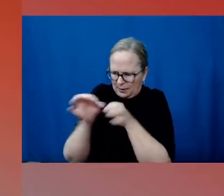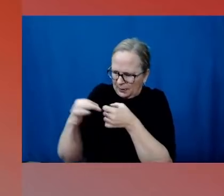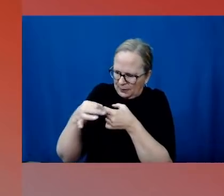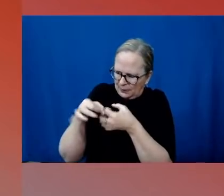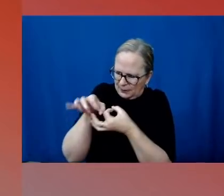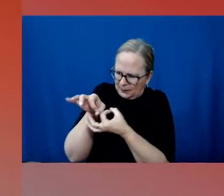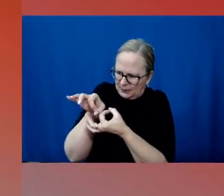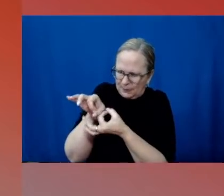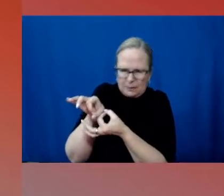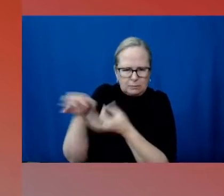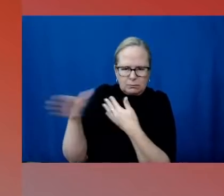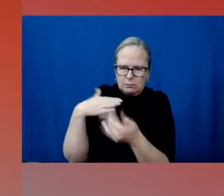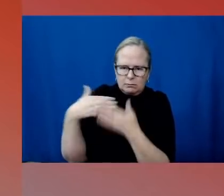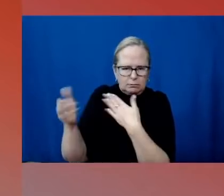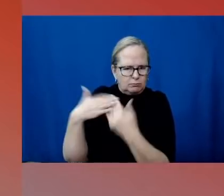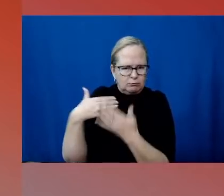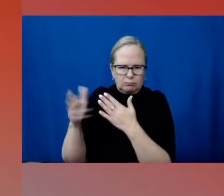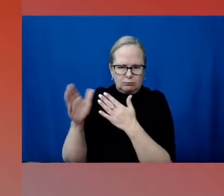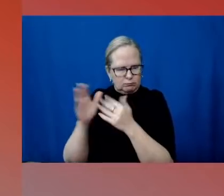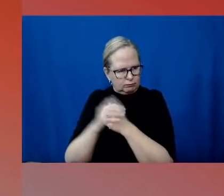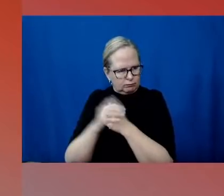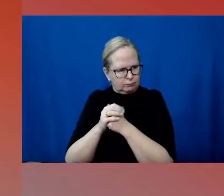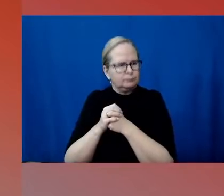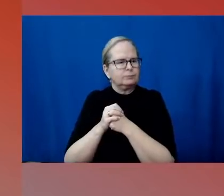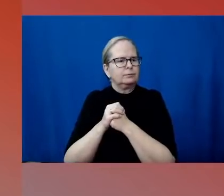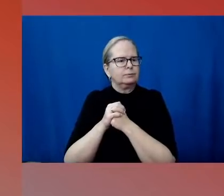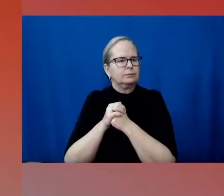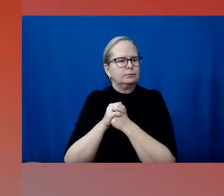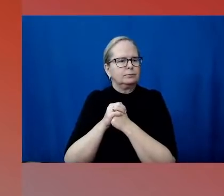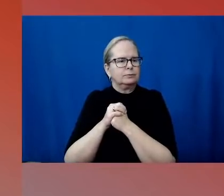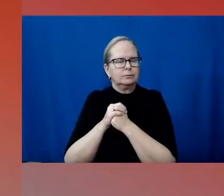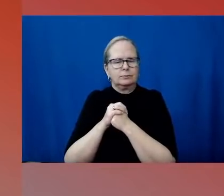transmission. Next slide, please.